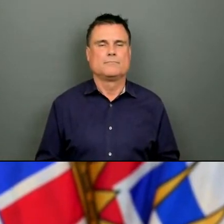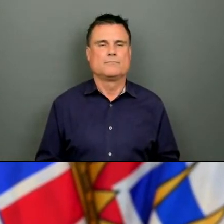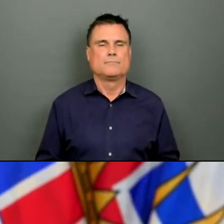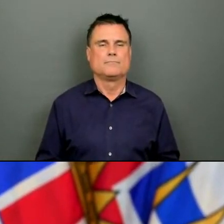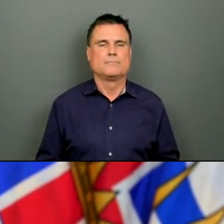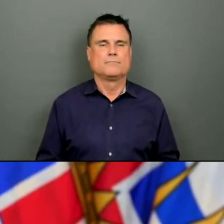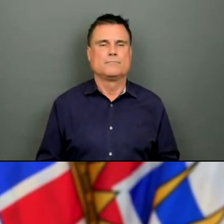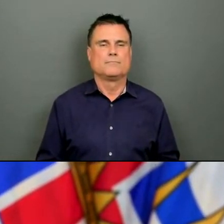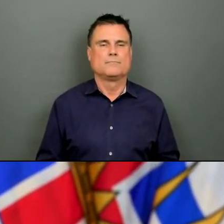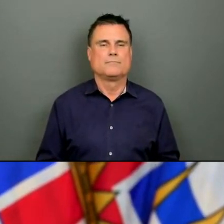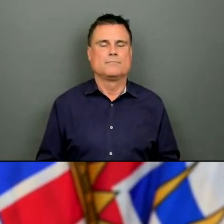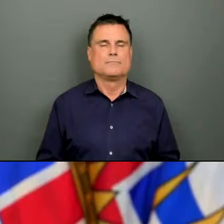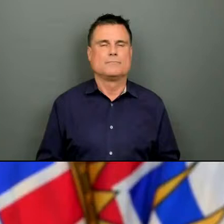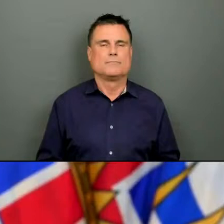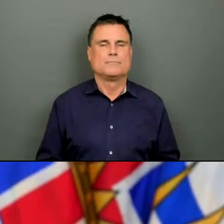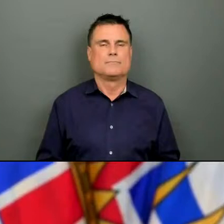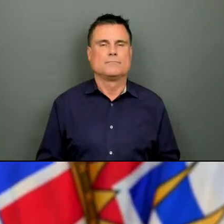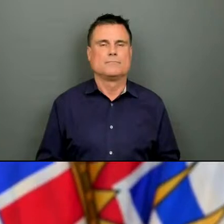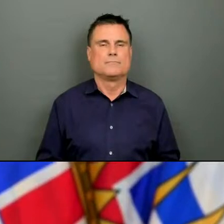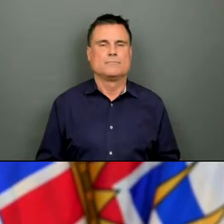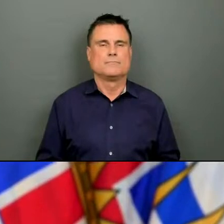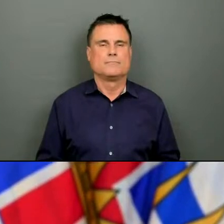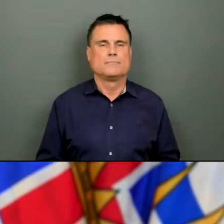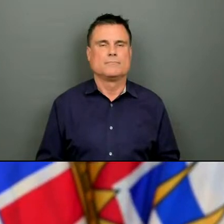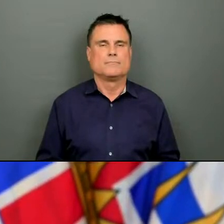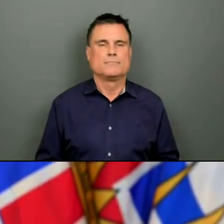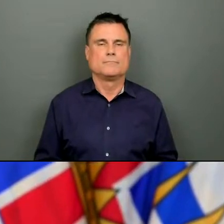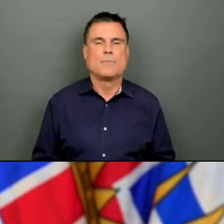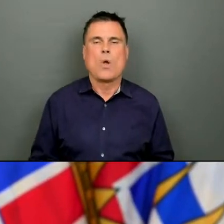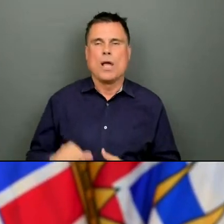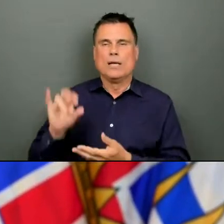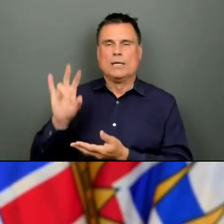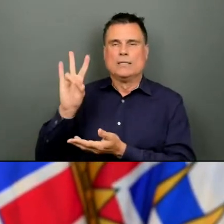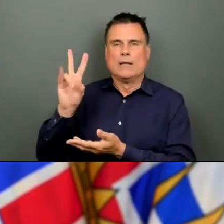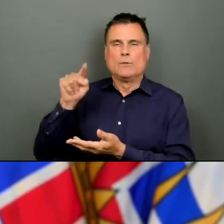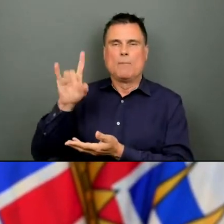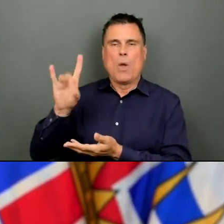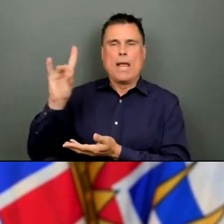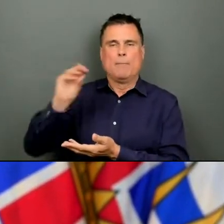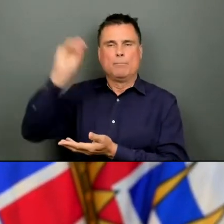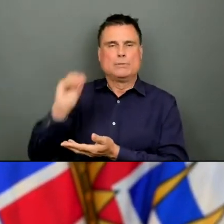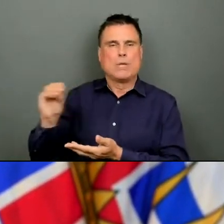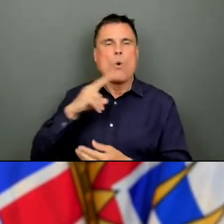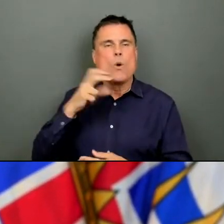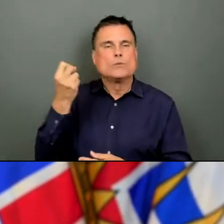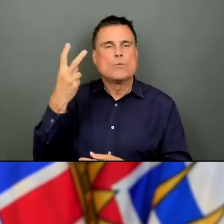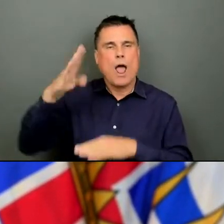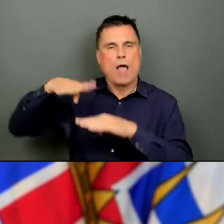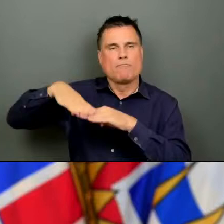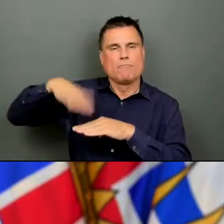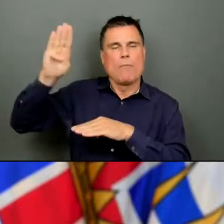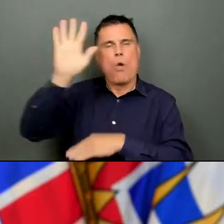72.8% of everyone 12 and older have now received their first dose. So that is